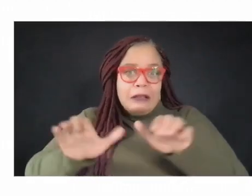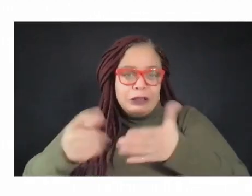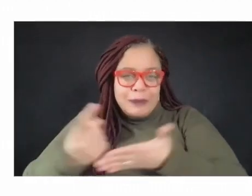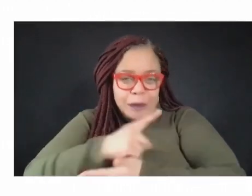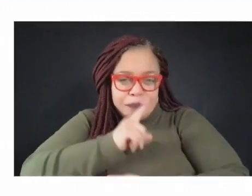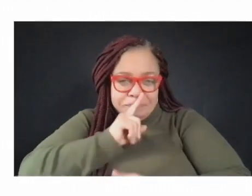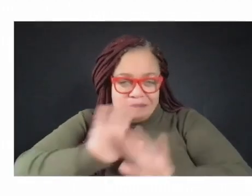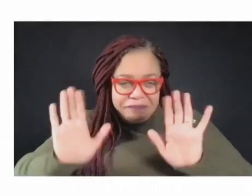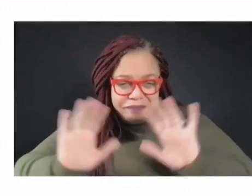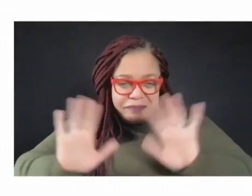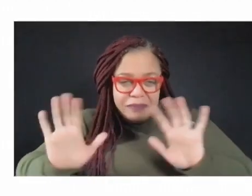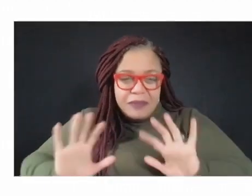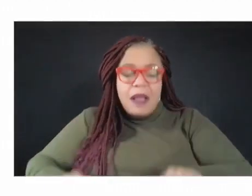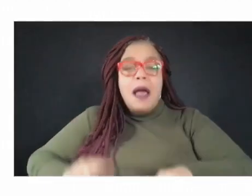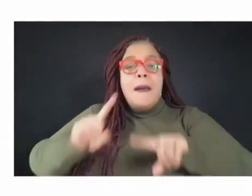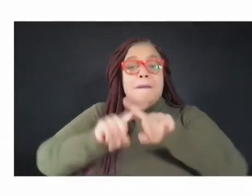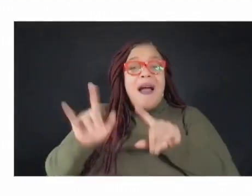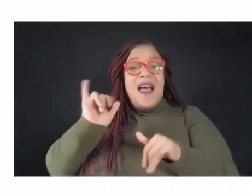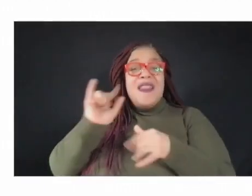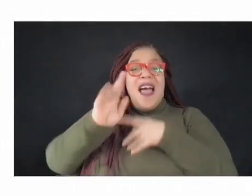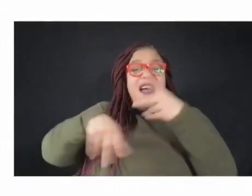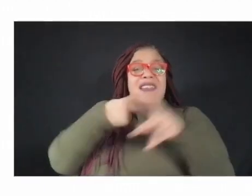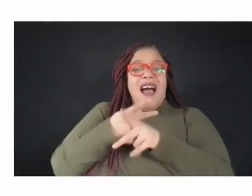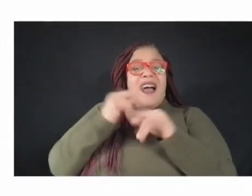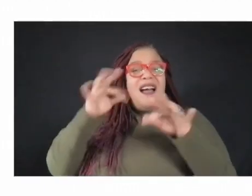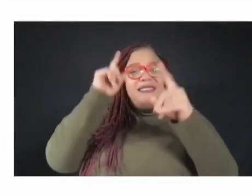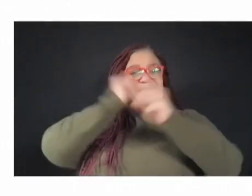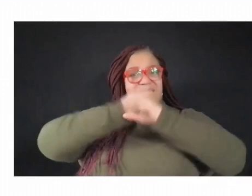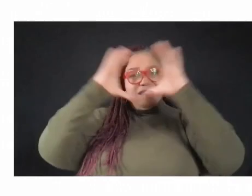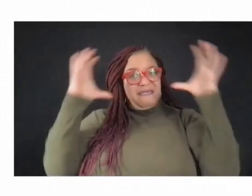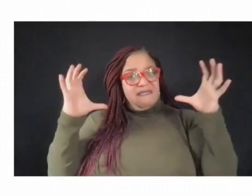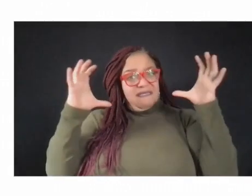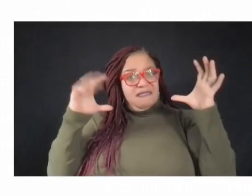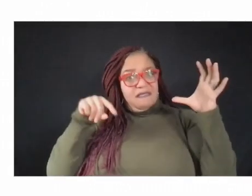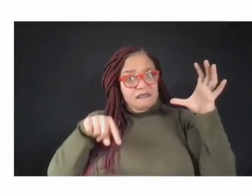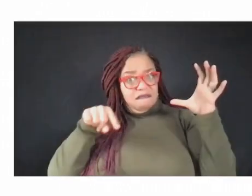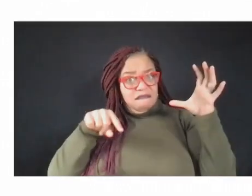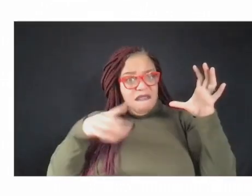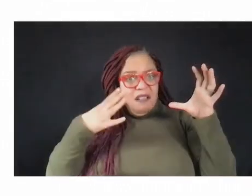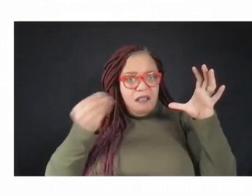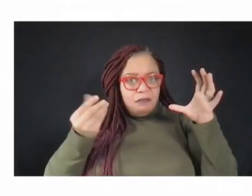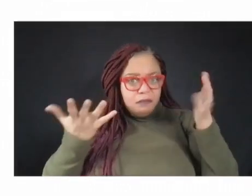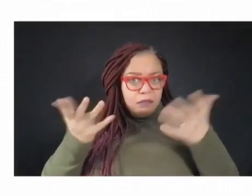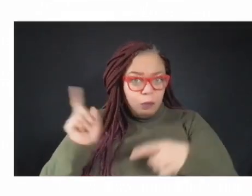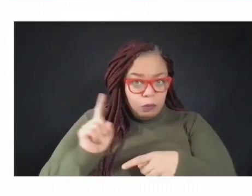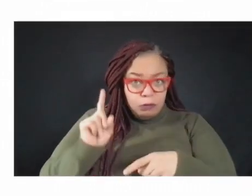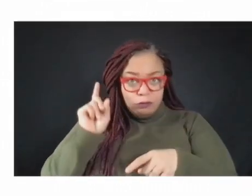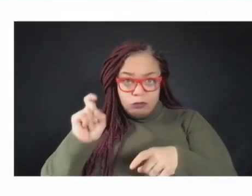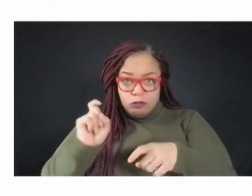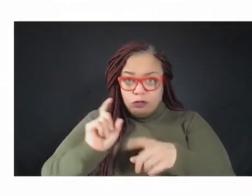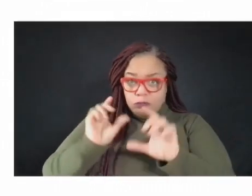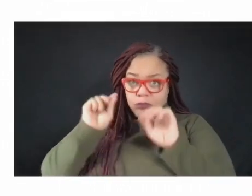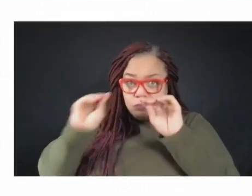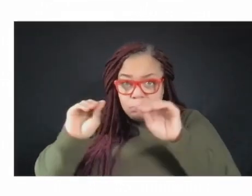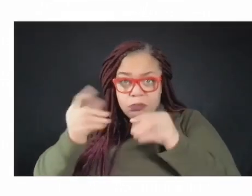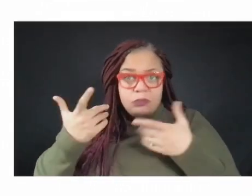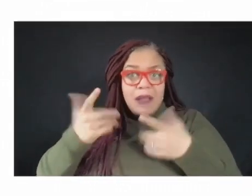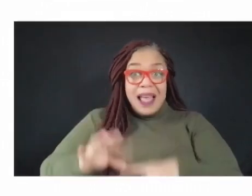scenario, and where that should fall, especially when we're talking about a protracted emergency like